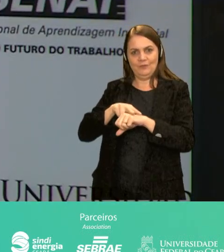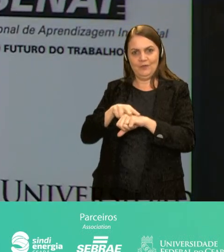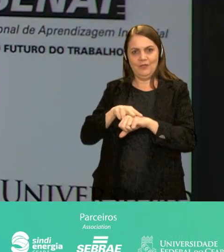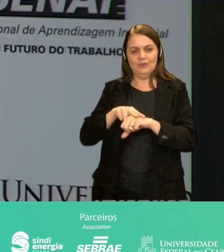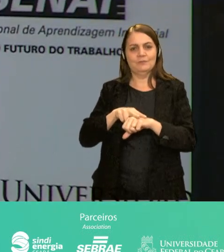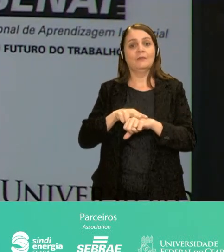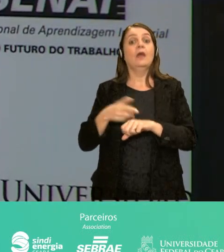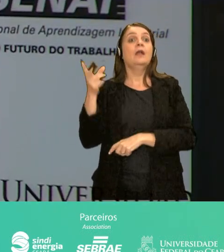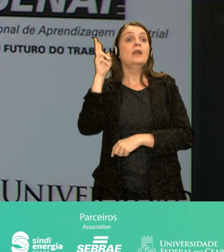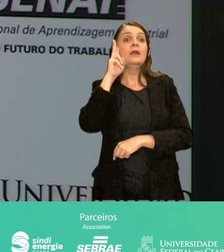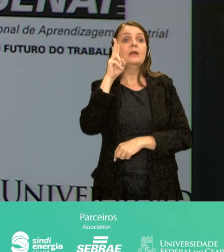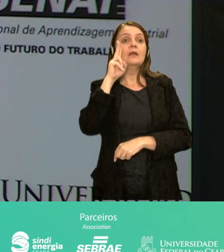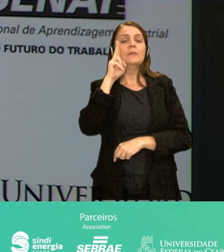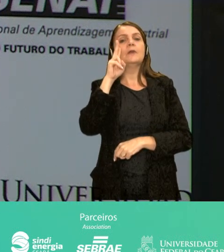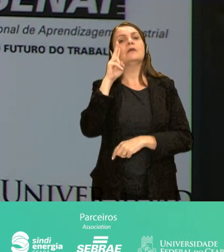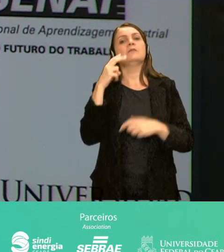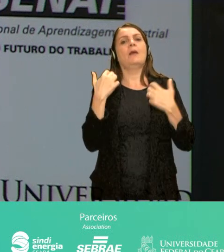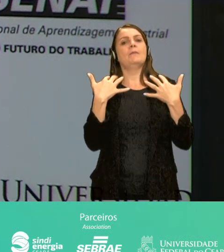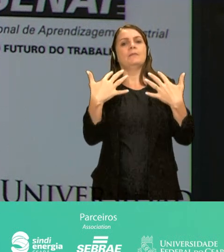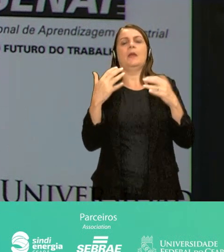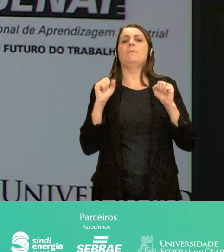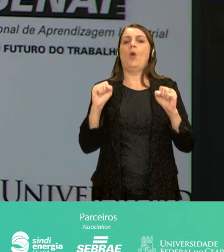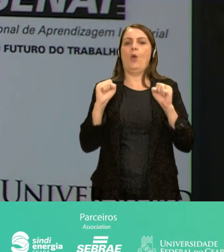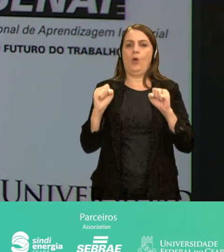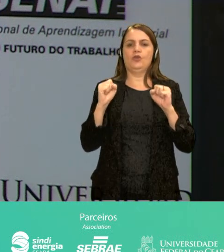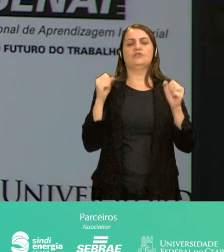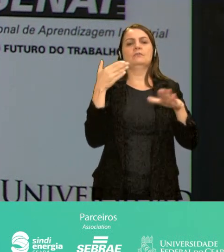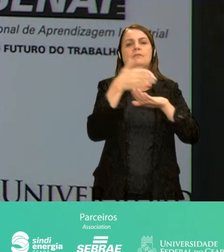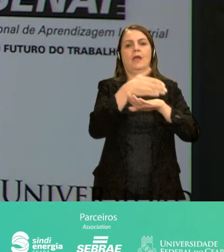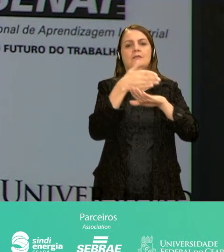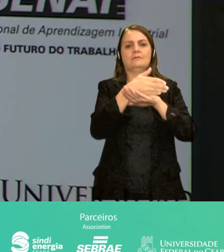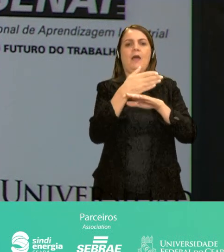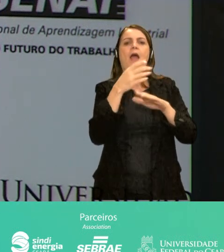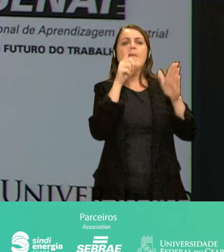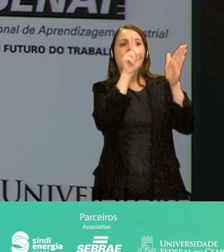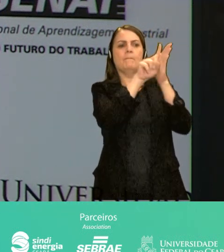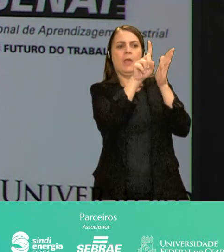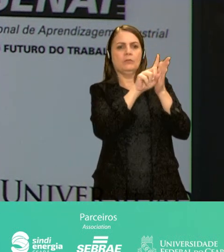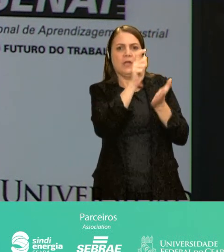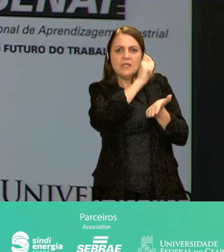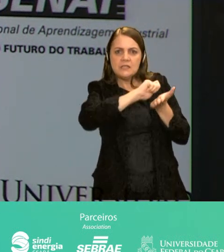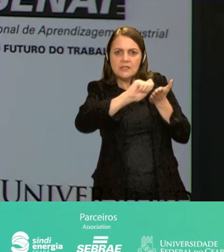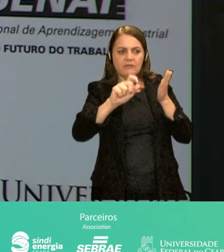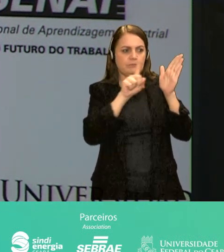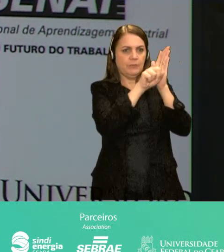will be technologies for green hydrogen production. So